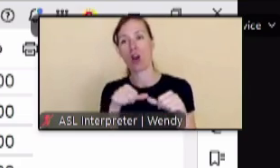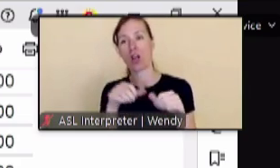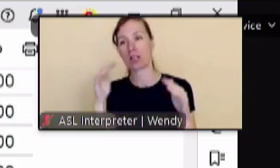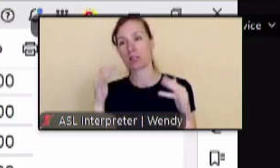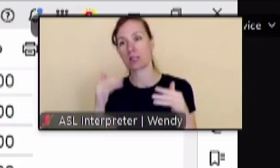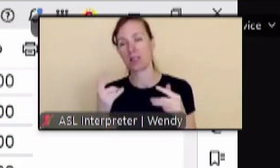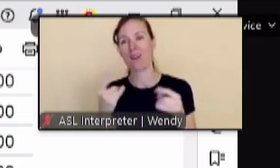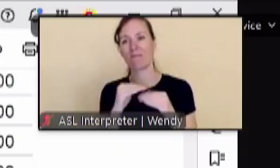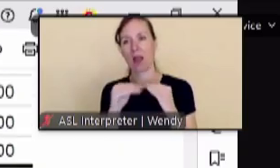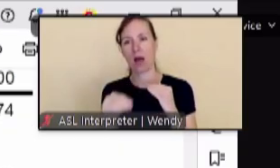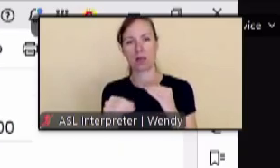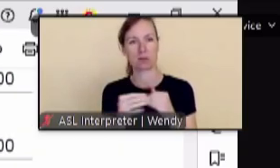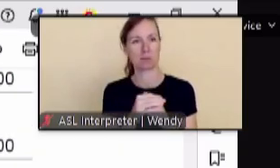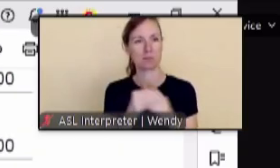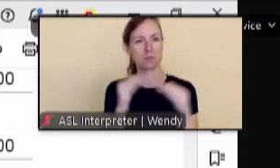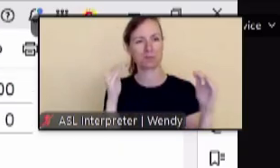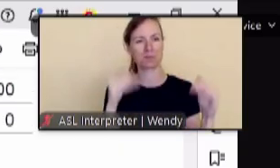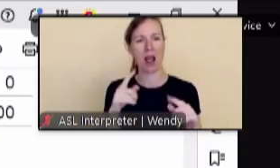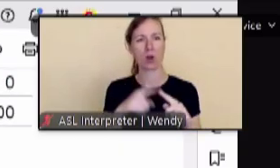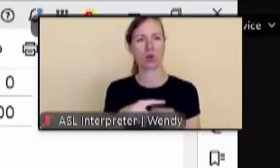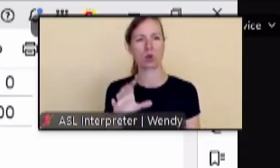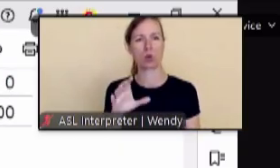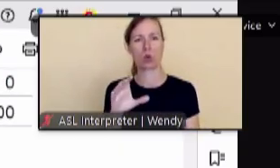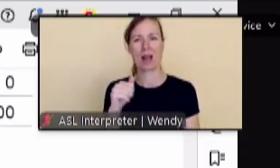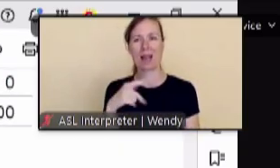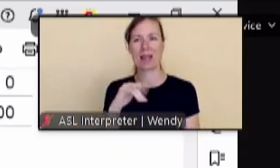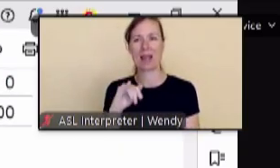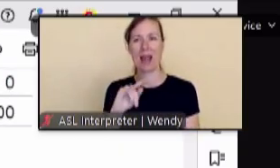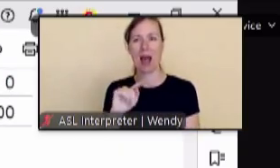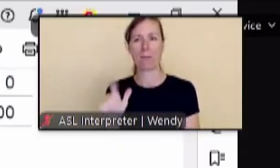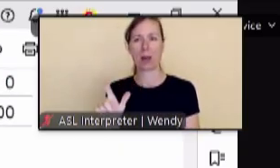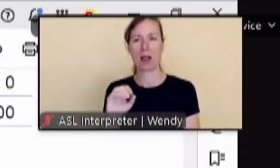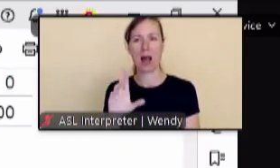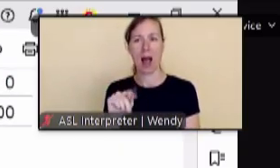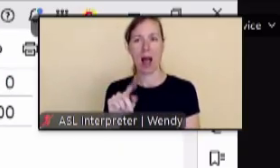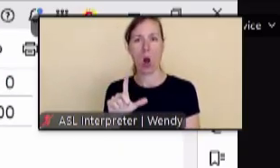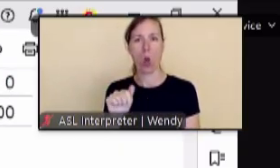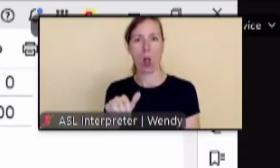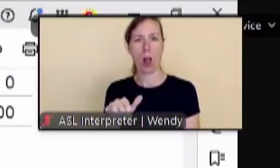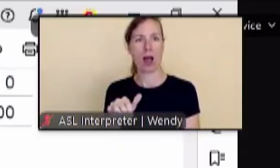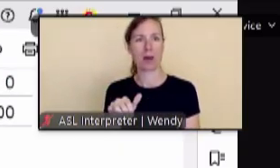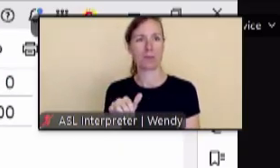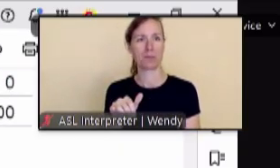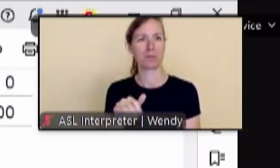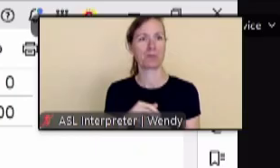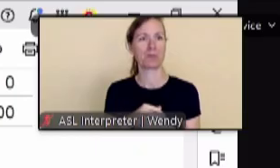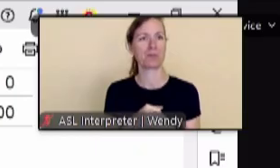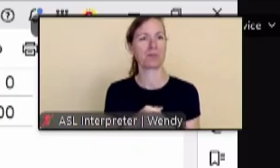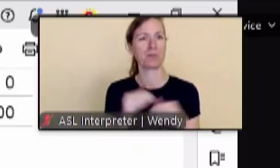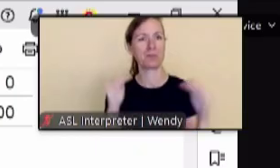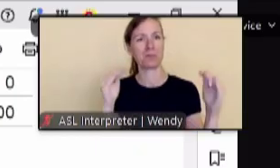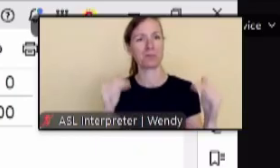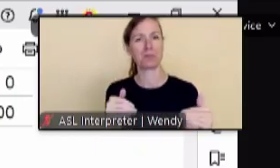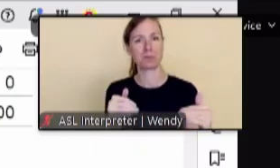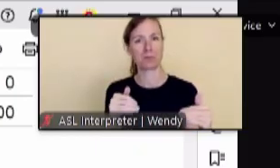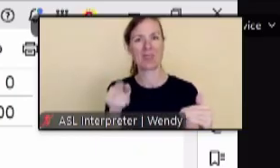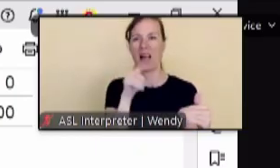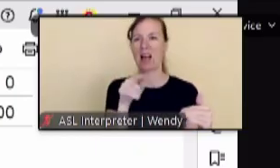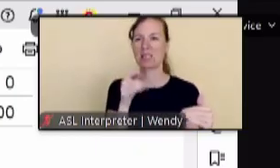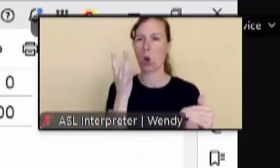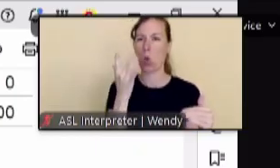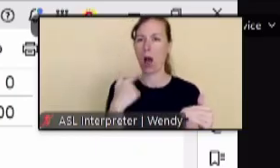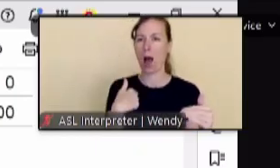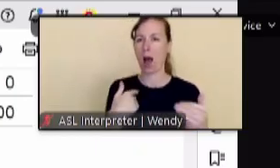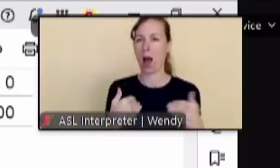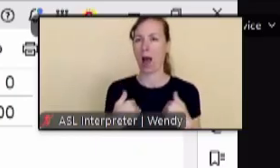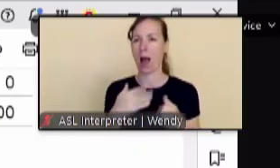to the capital outlay and sort of bring that up higher up. As you can see, this is why I had Ms. Mock break out some